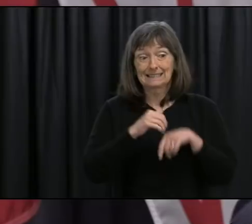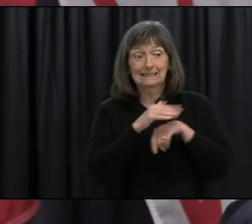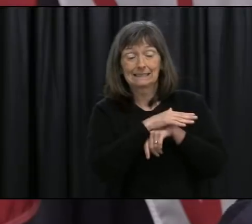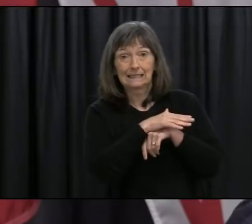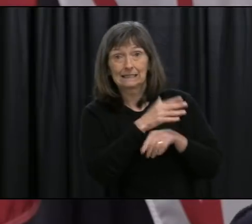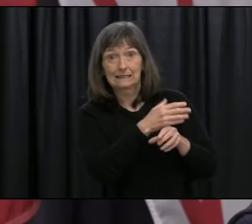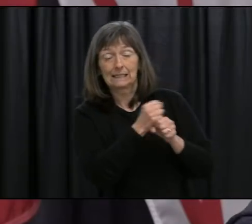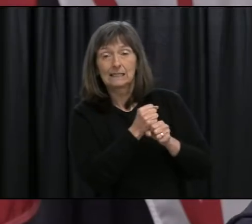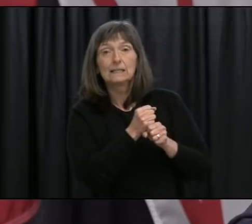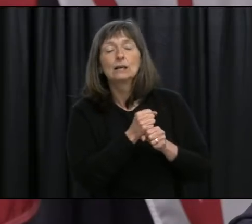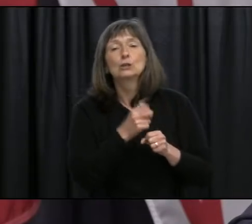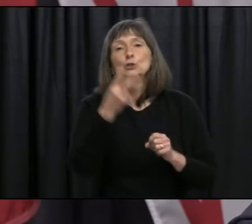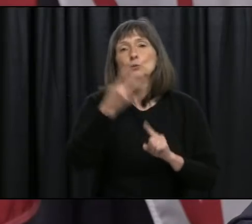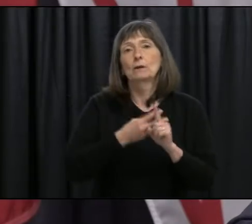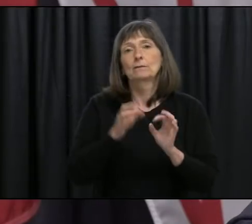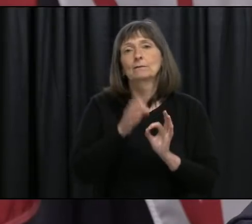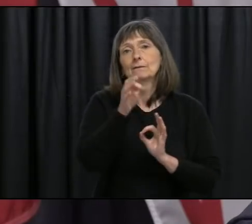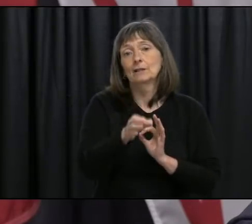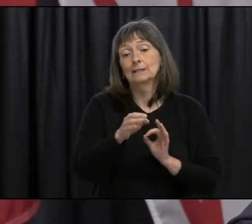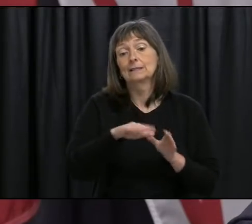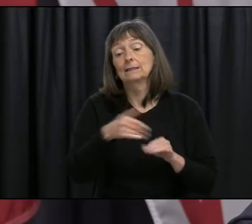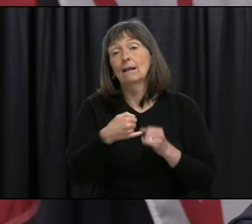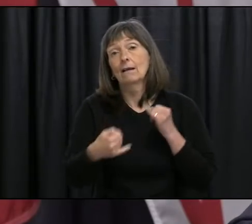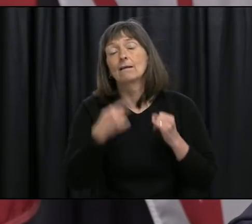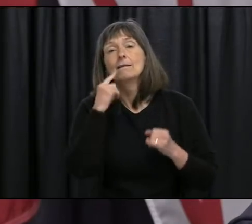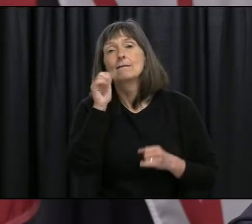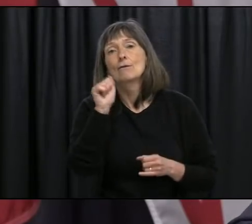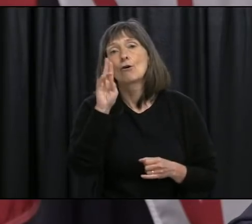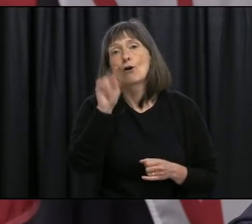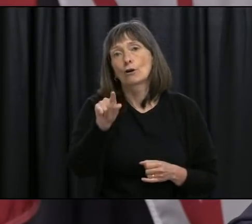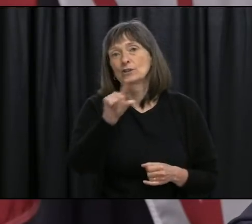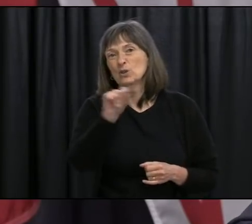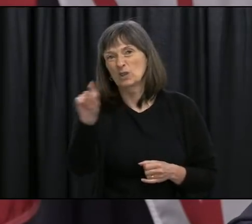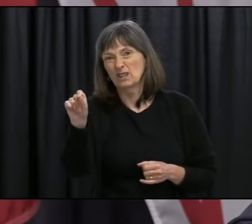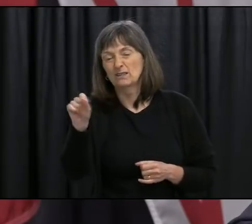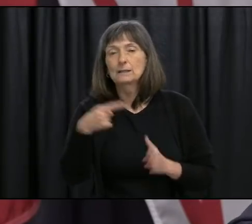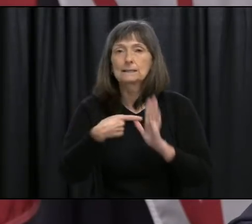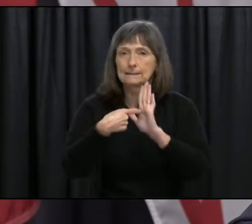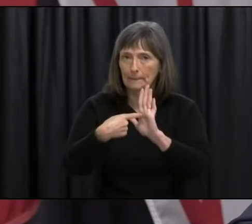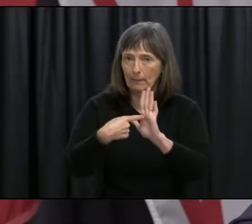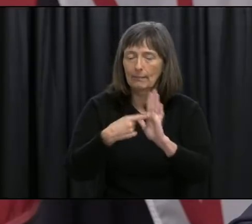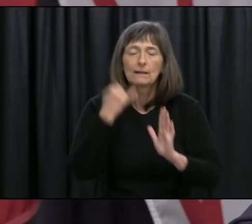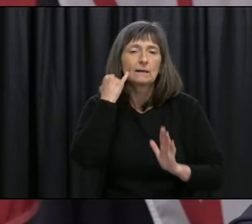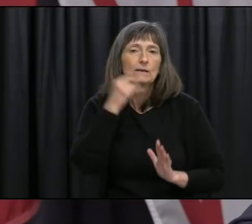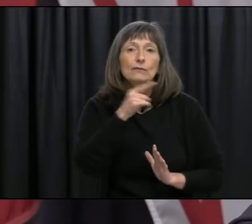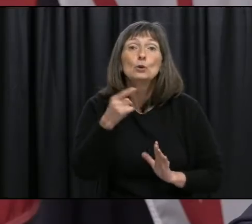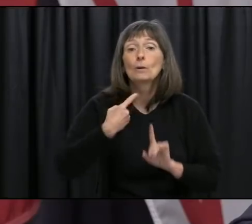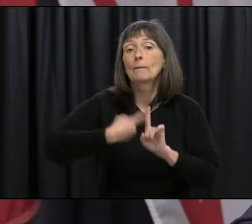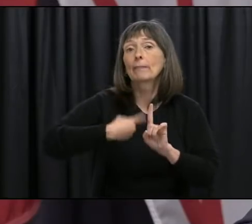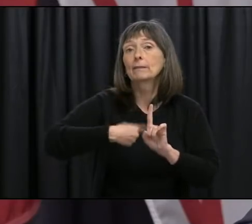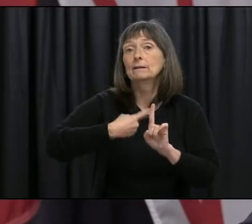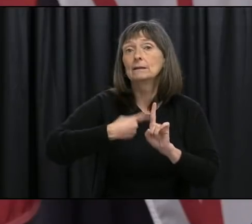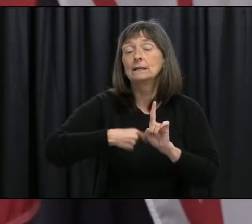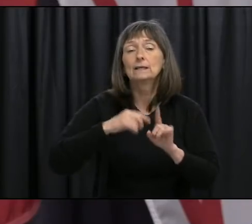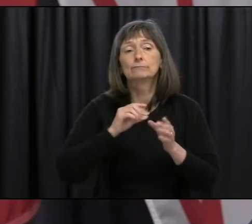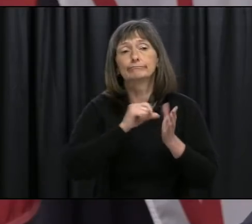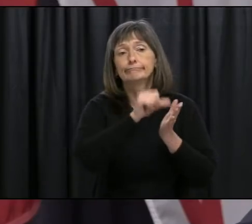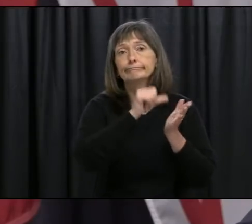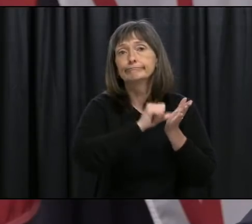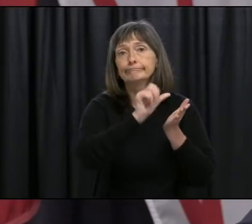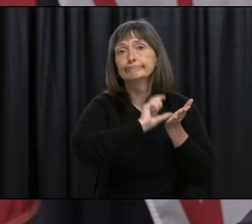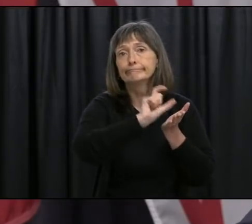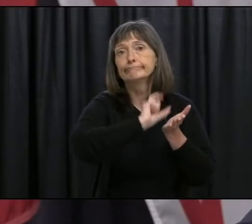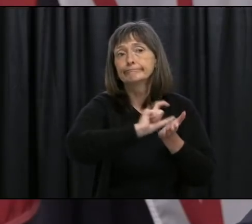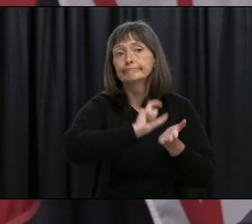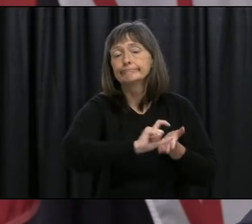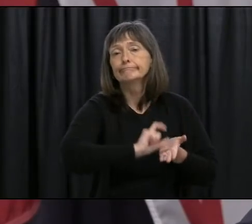is August the 20th. And that's an example. If you are a monthly filer, this means that you will now have the option to extend